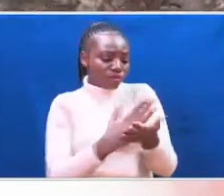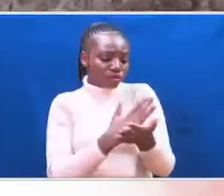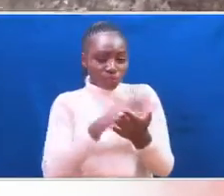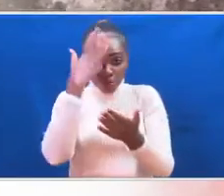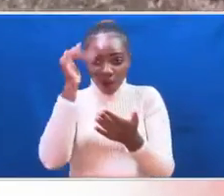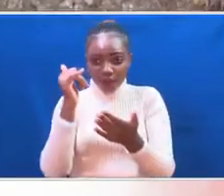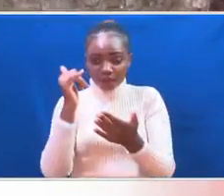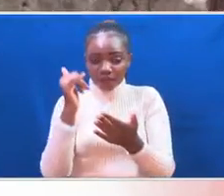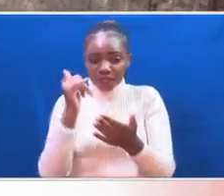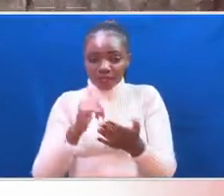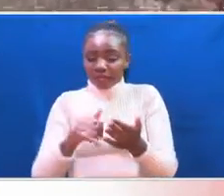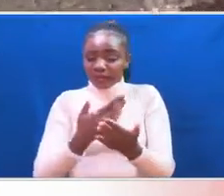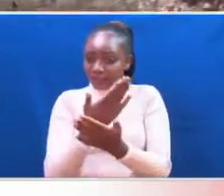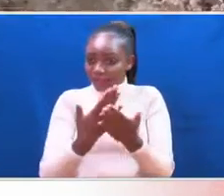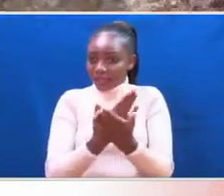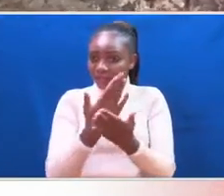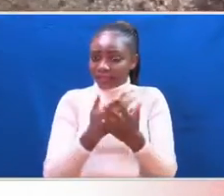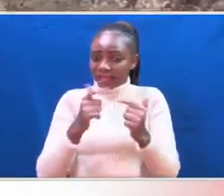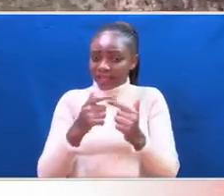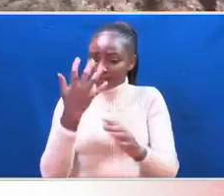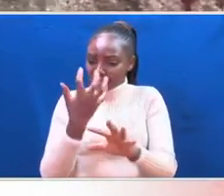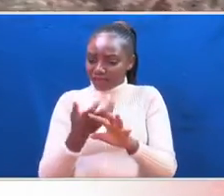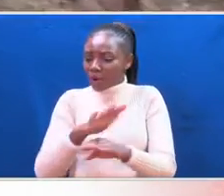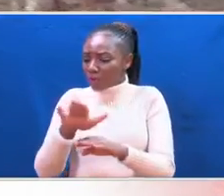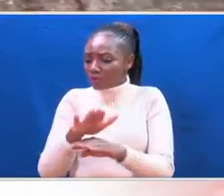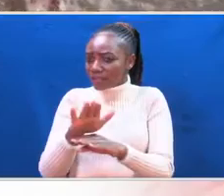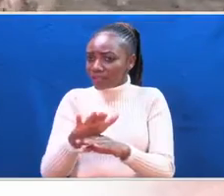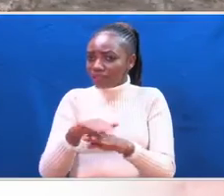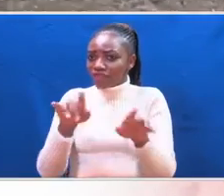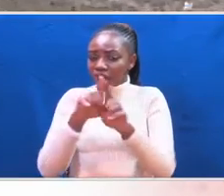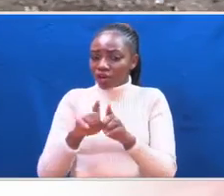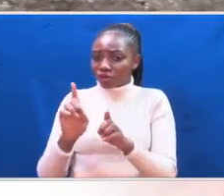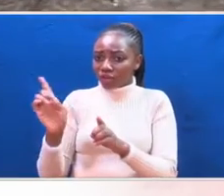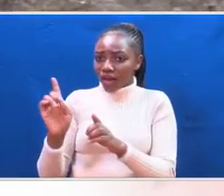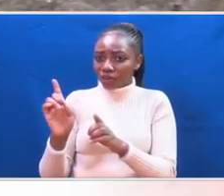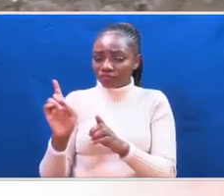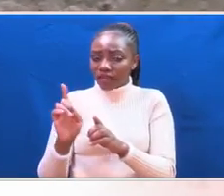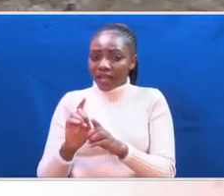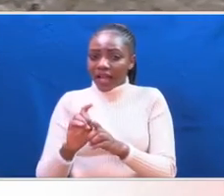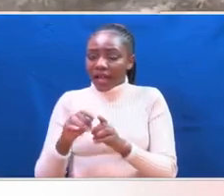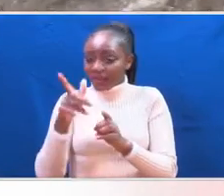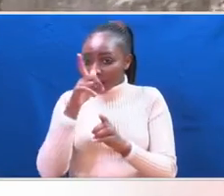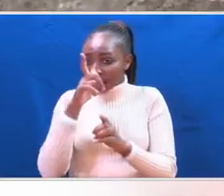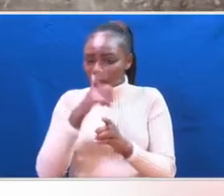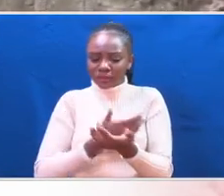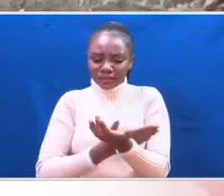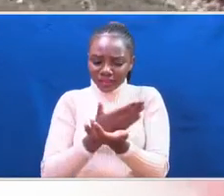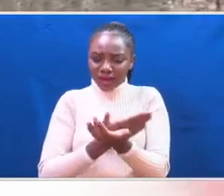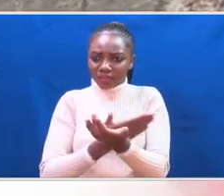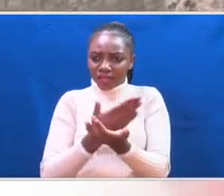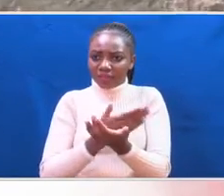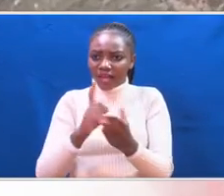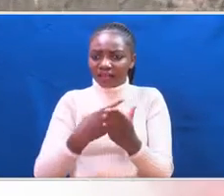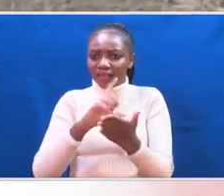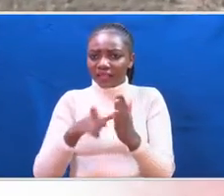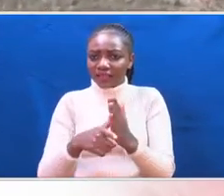of rubbing their skin against hard surfaces. Internal worms lead the rhinos to scrub themselves against these surfaces, which in turn